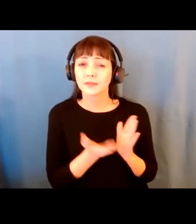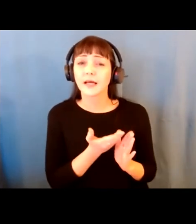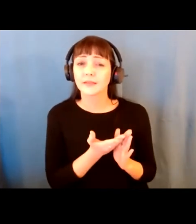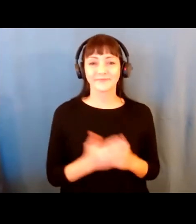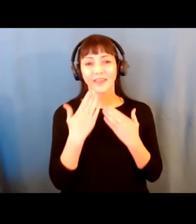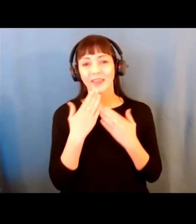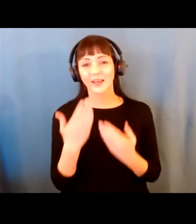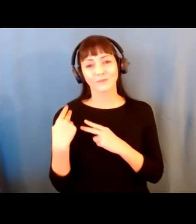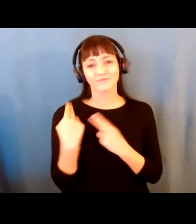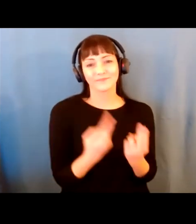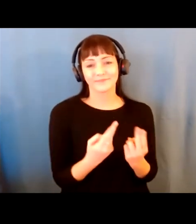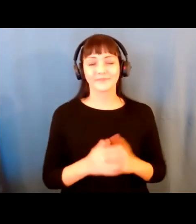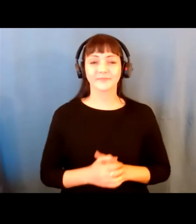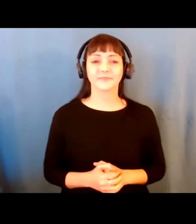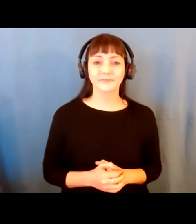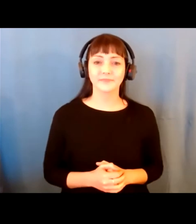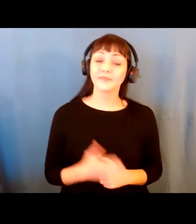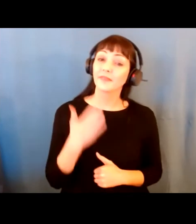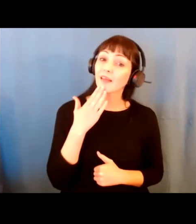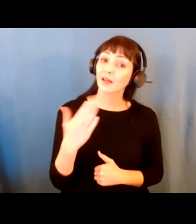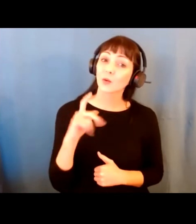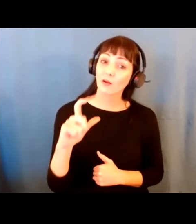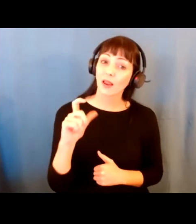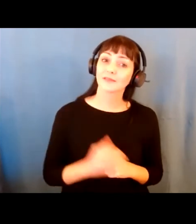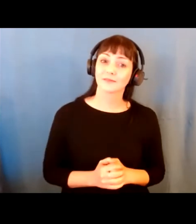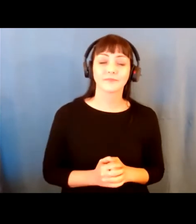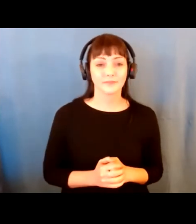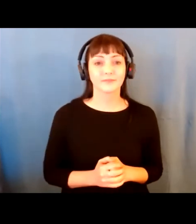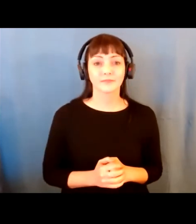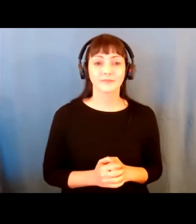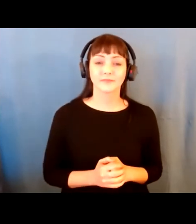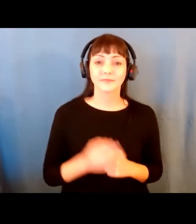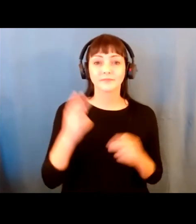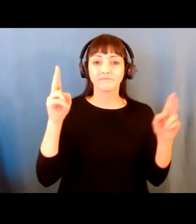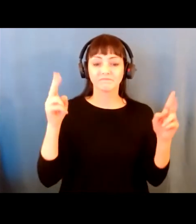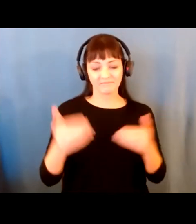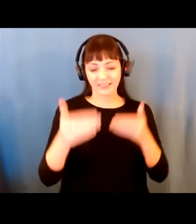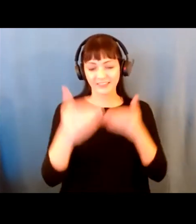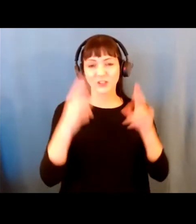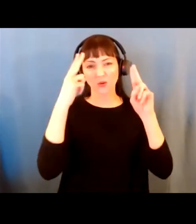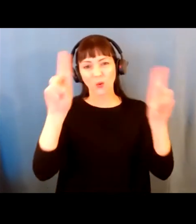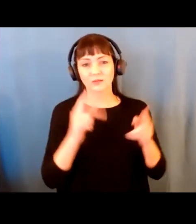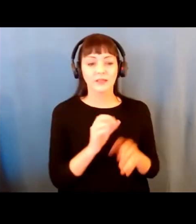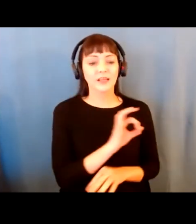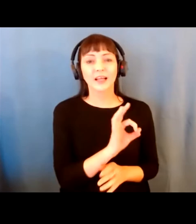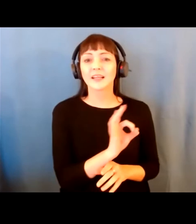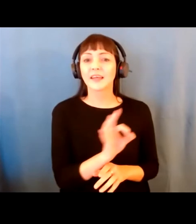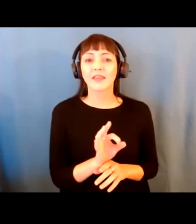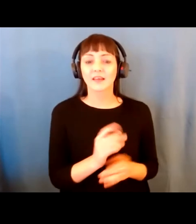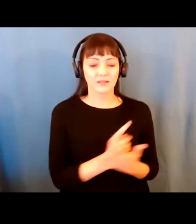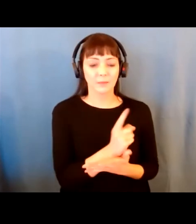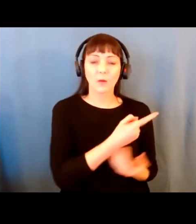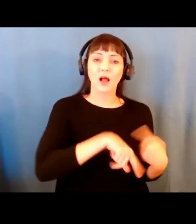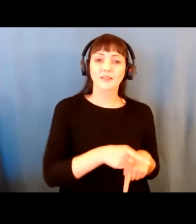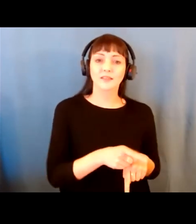conversation. Oh, thanks a lot, Caroline. Okay, I'm calling this session Nothing About Us Without Us. And it's a slogan from